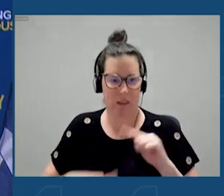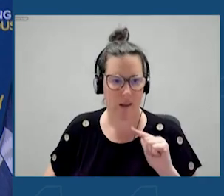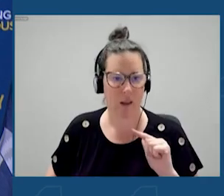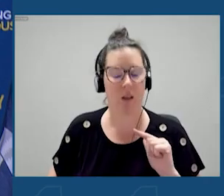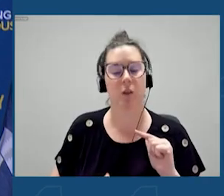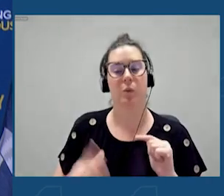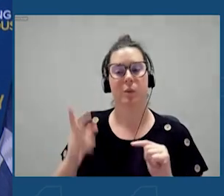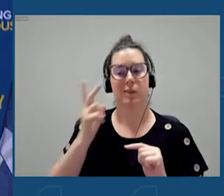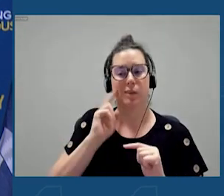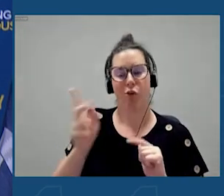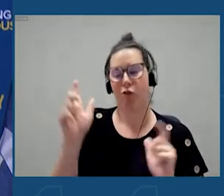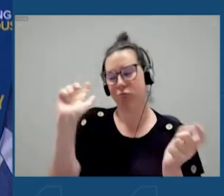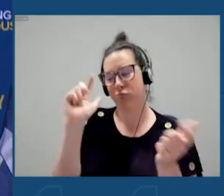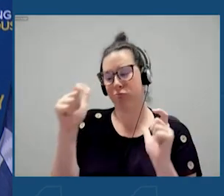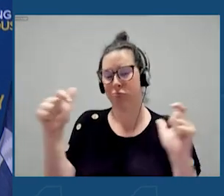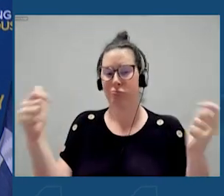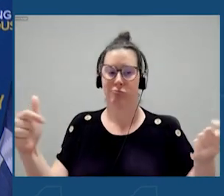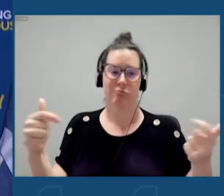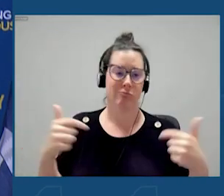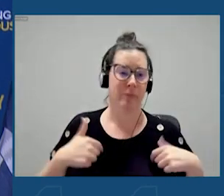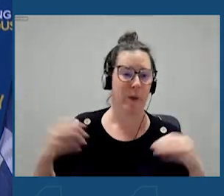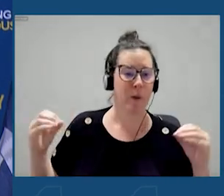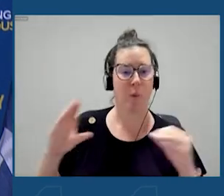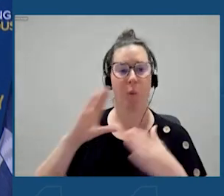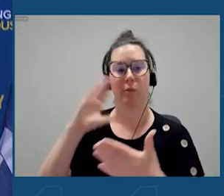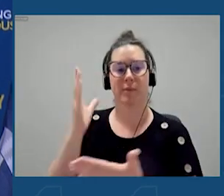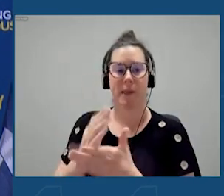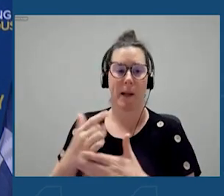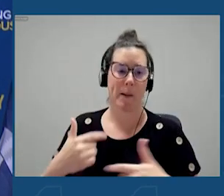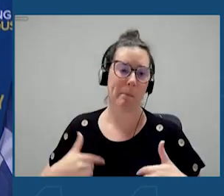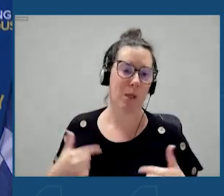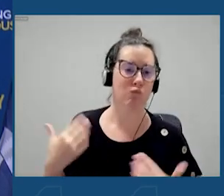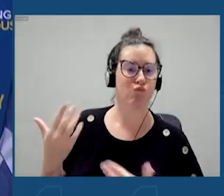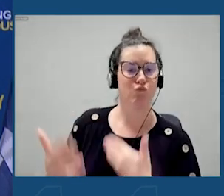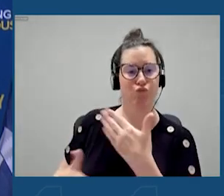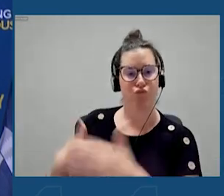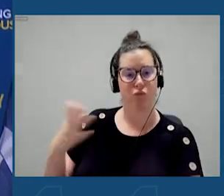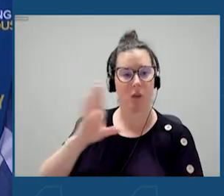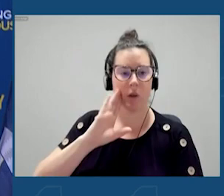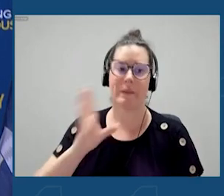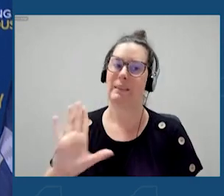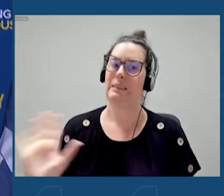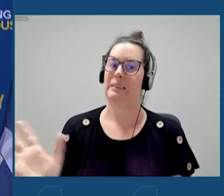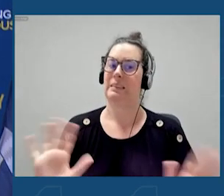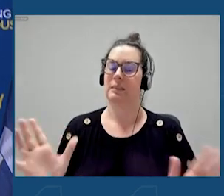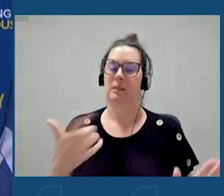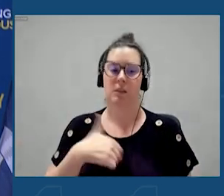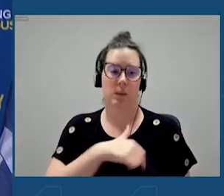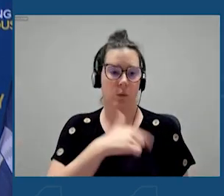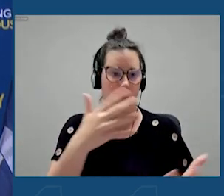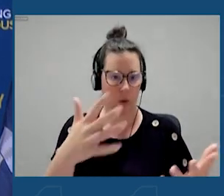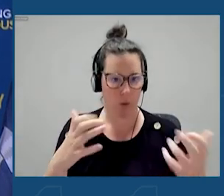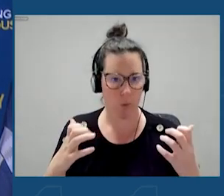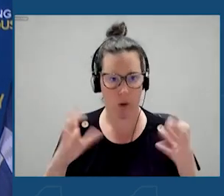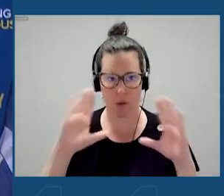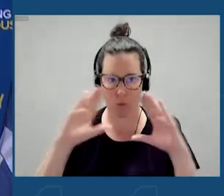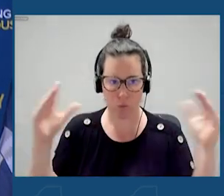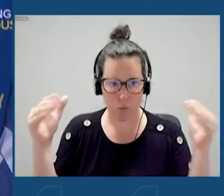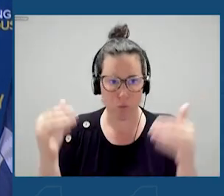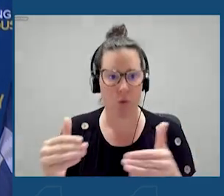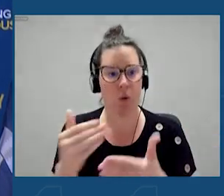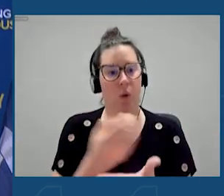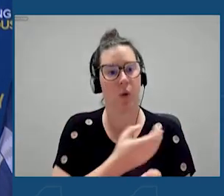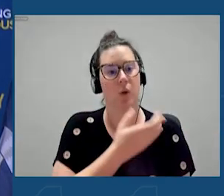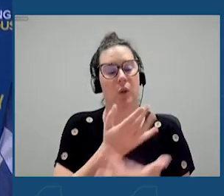associated with this, figuring no one's going to stop me. And for us to be able to keep centering on social and economic